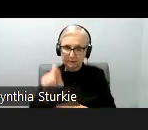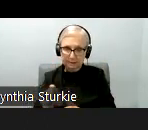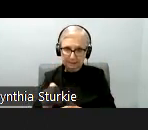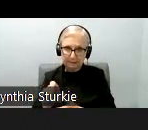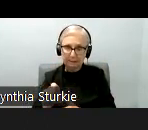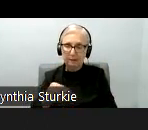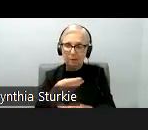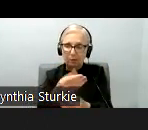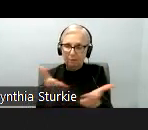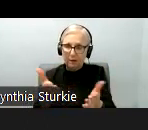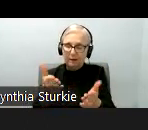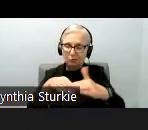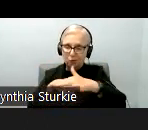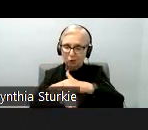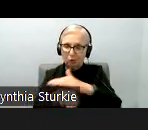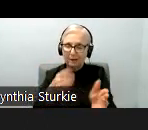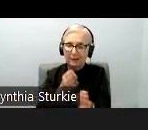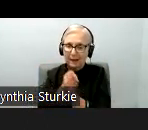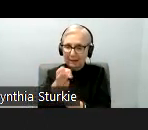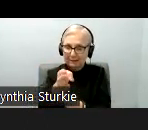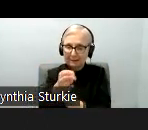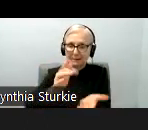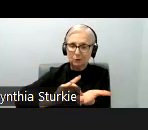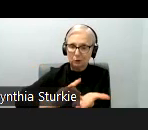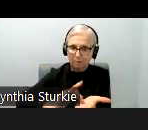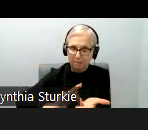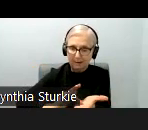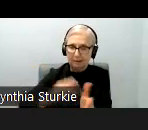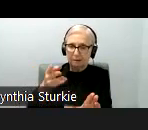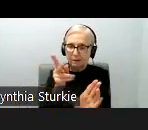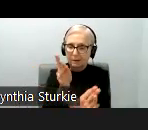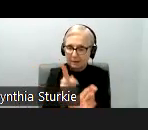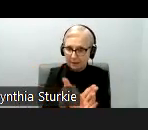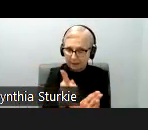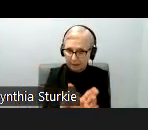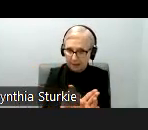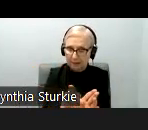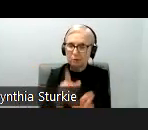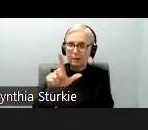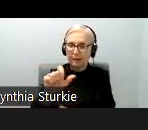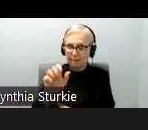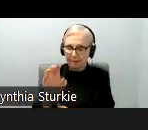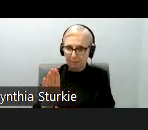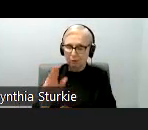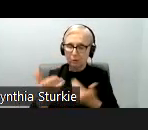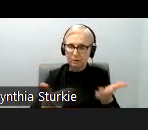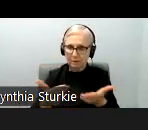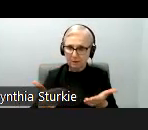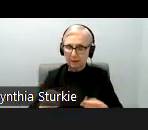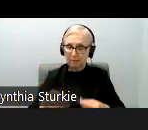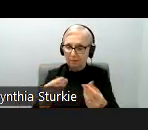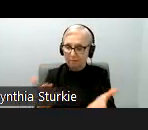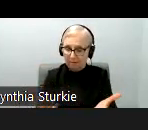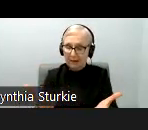providing direct access to medical, psychiatric, and laboratory services. This again can be provided in person or